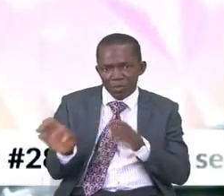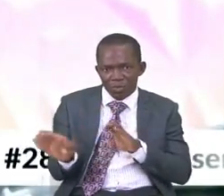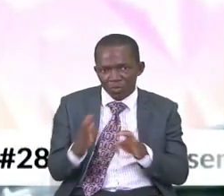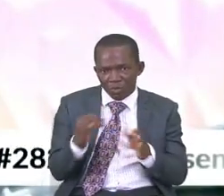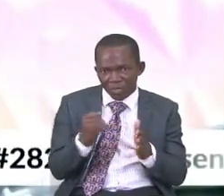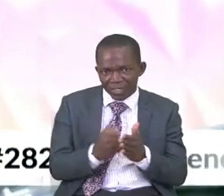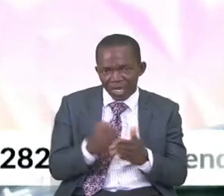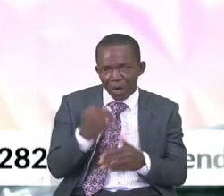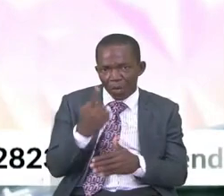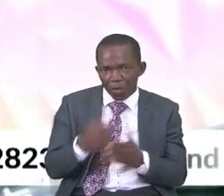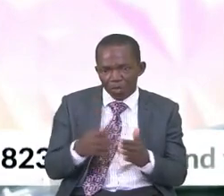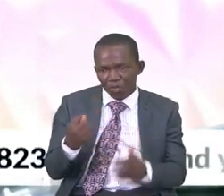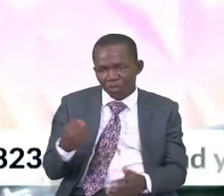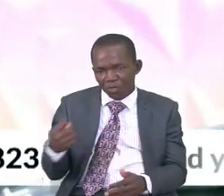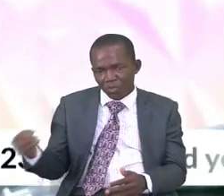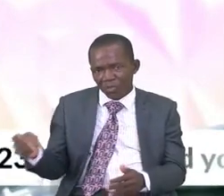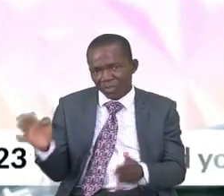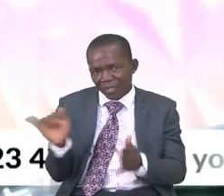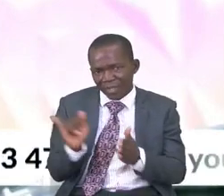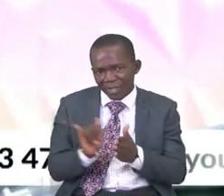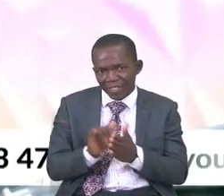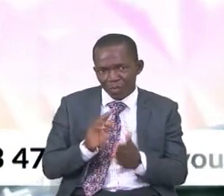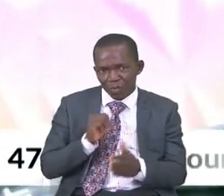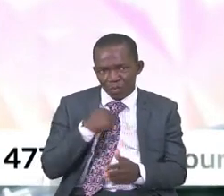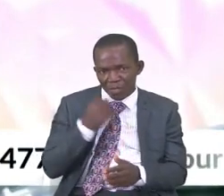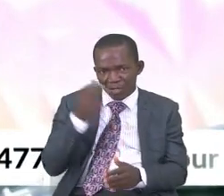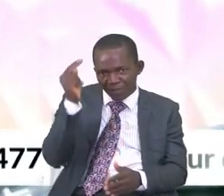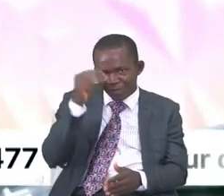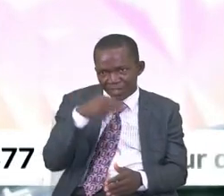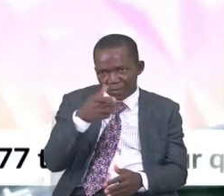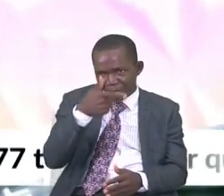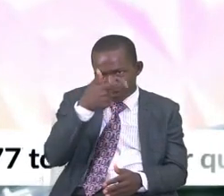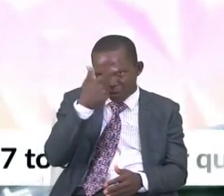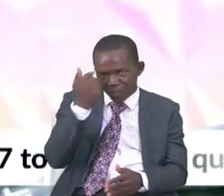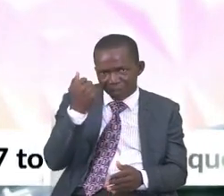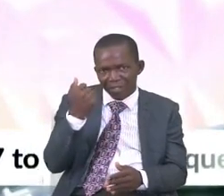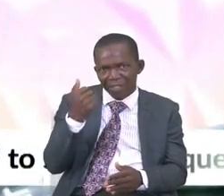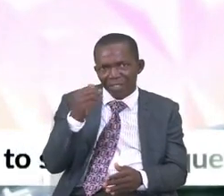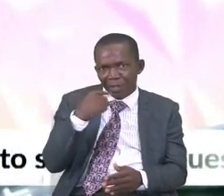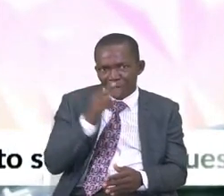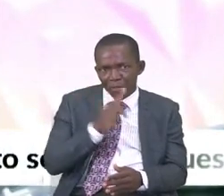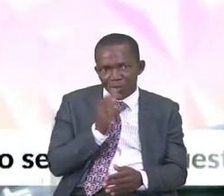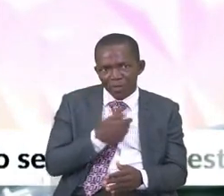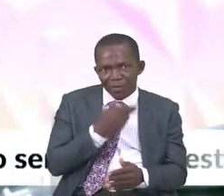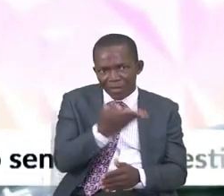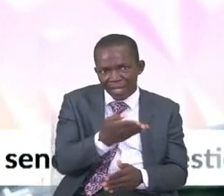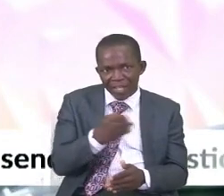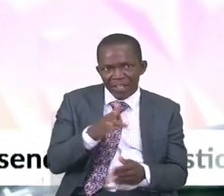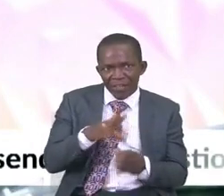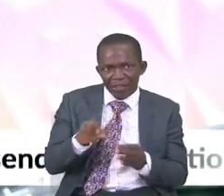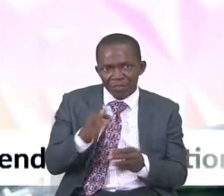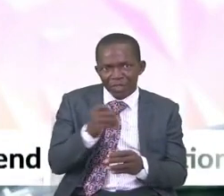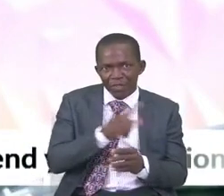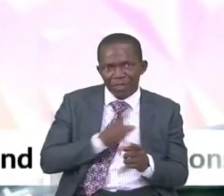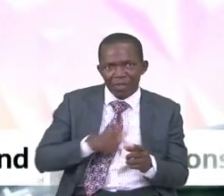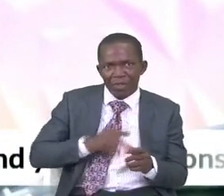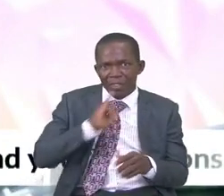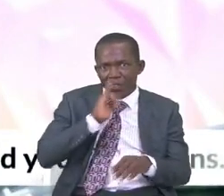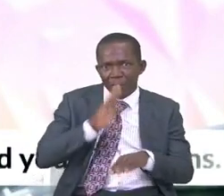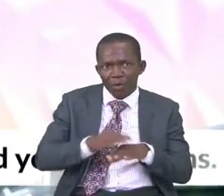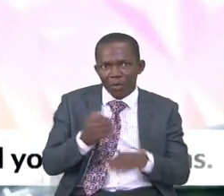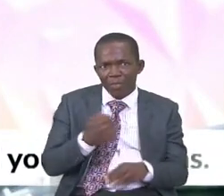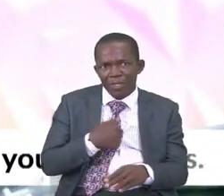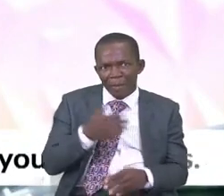needed. He said, and the Spirit of the Lord is upon me because he has anointed me to preach the gospel to the poor. He had sent